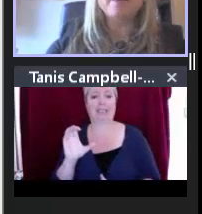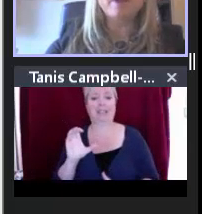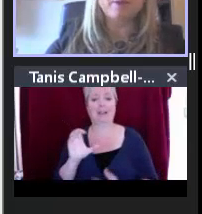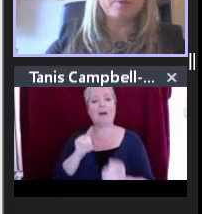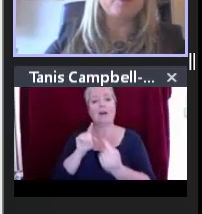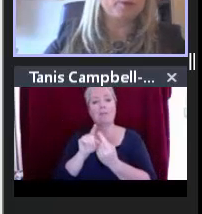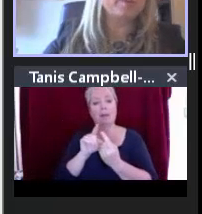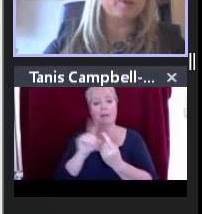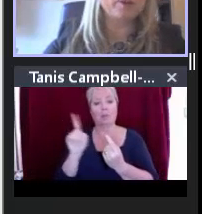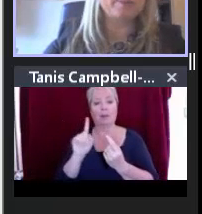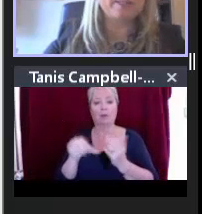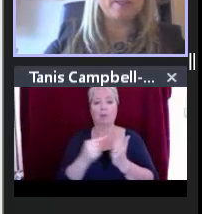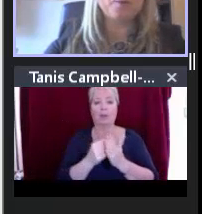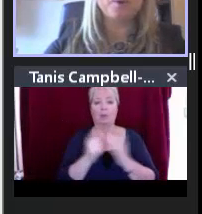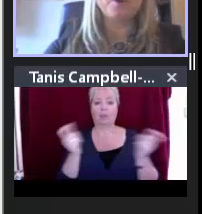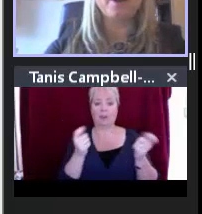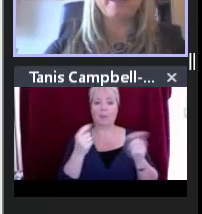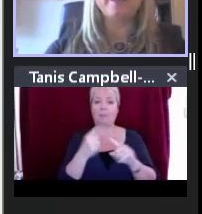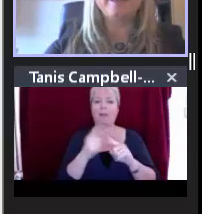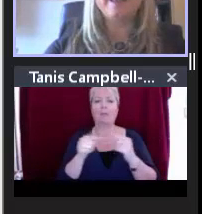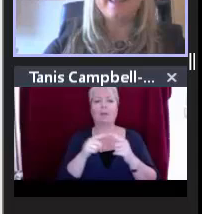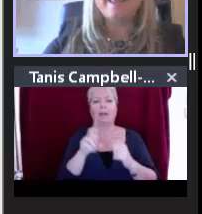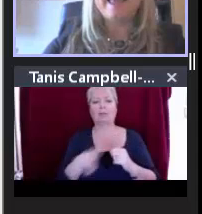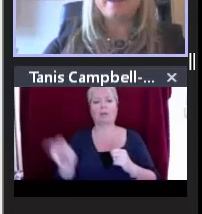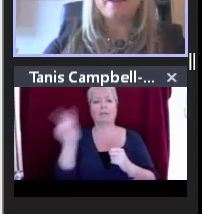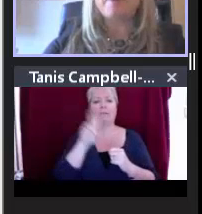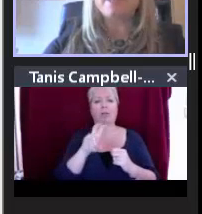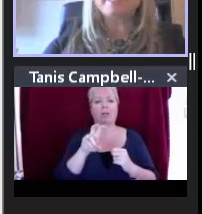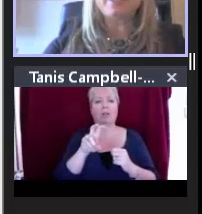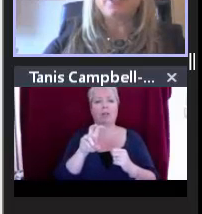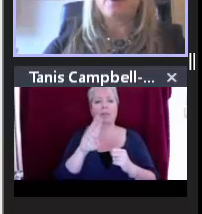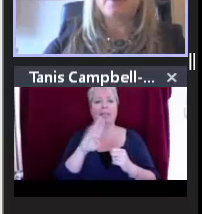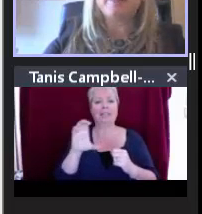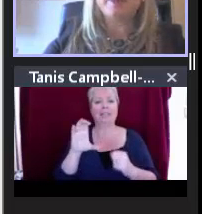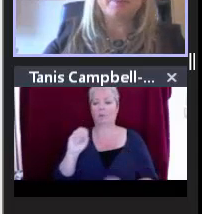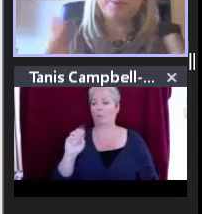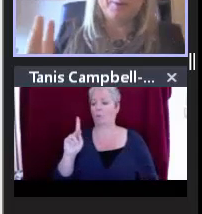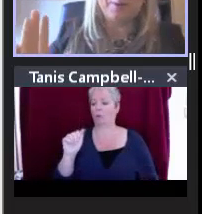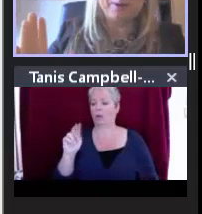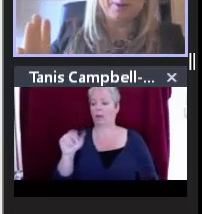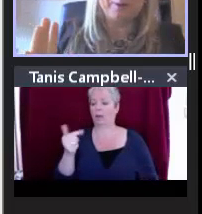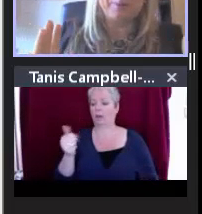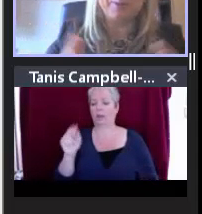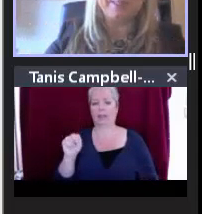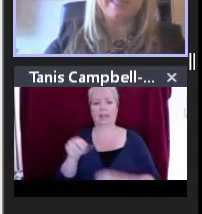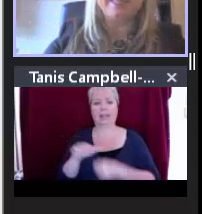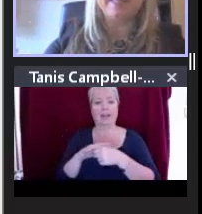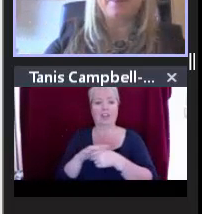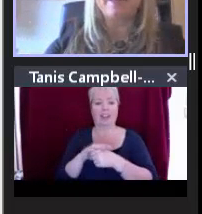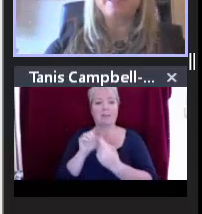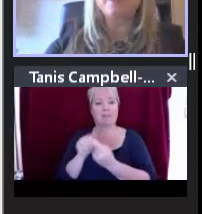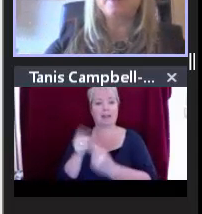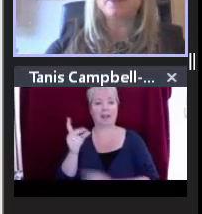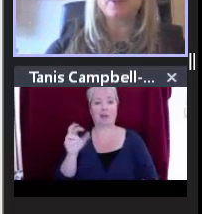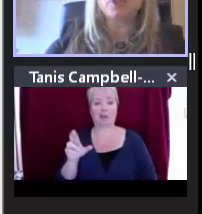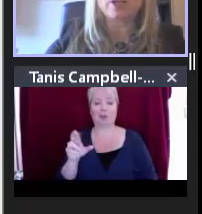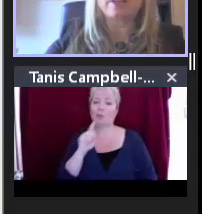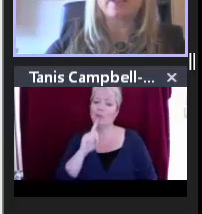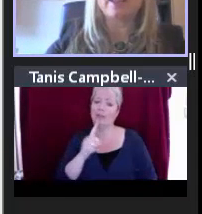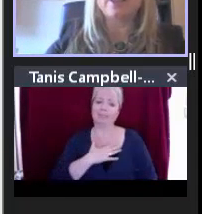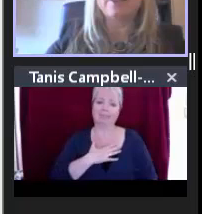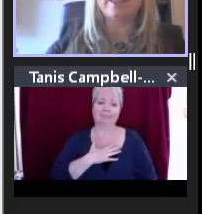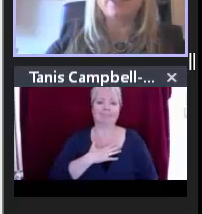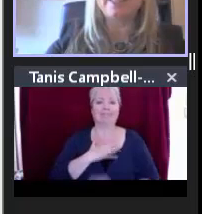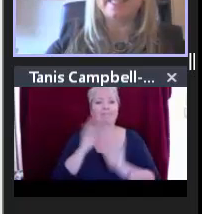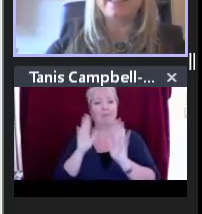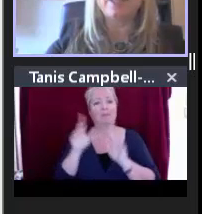ceremonies, but during my trips in the Okanagan. And I've got to say, she's always been a wonderful person, so we do sort of